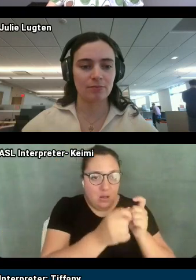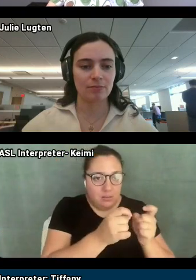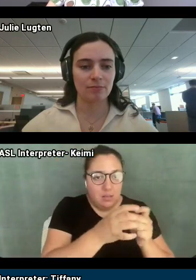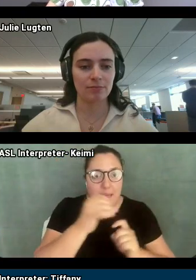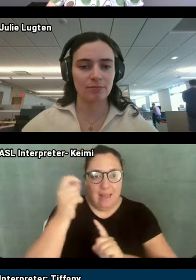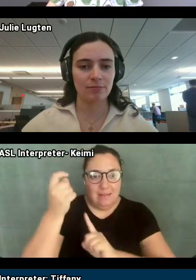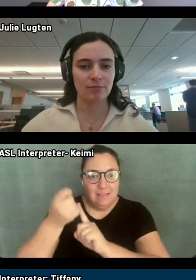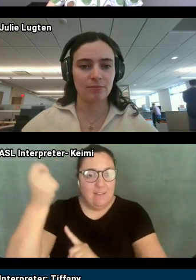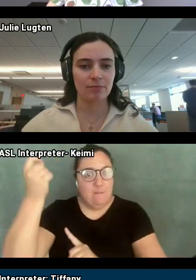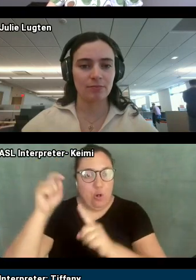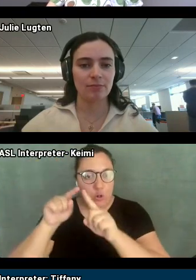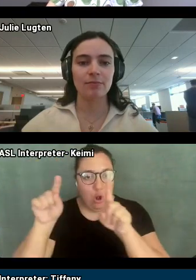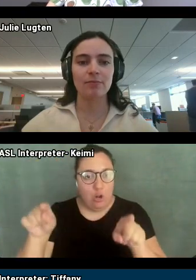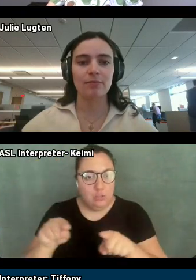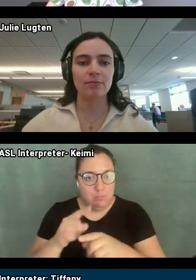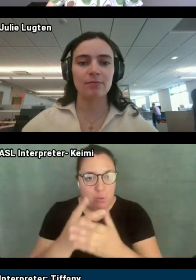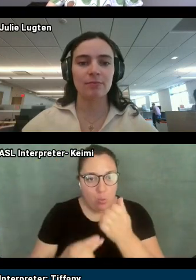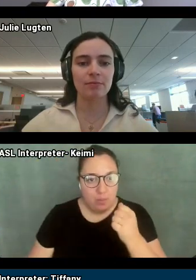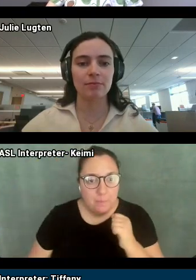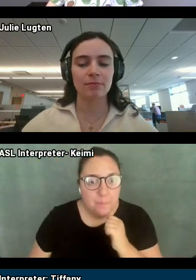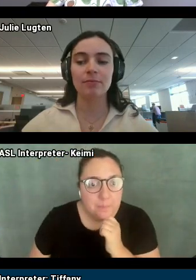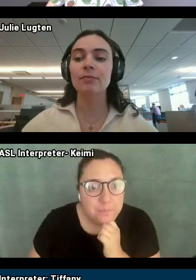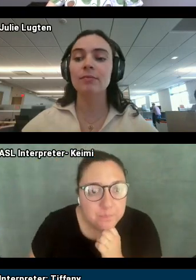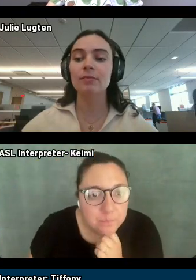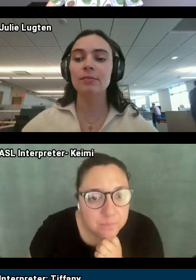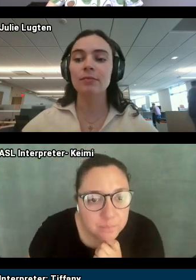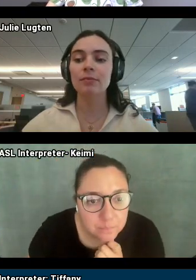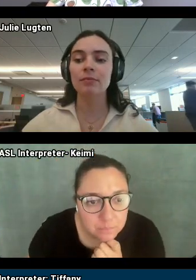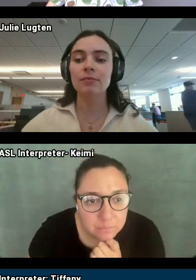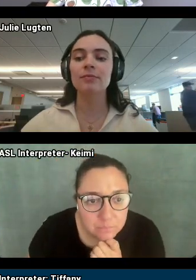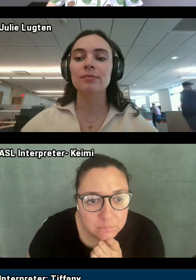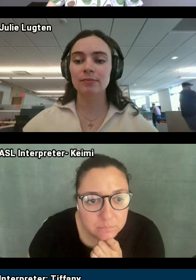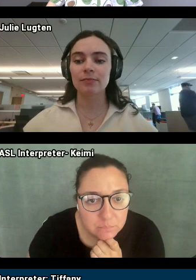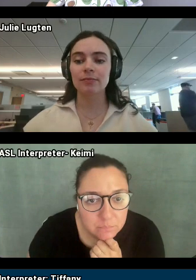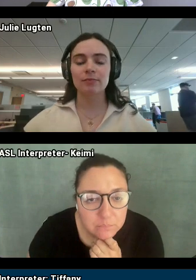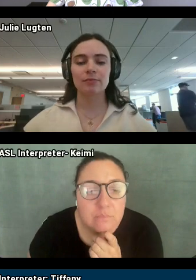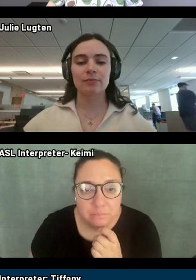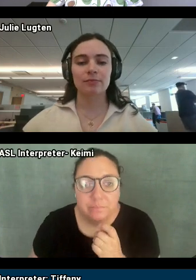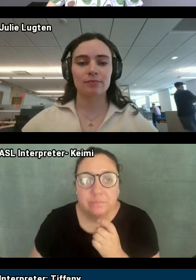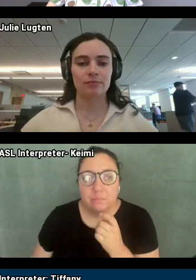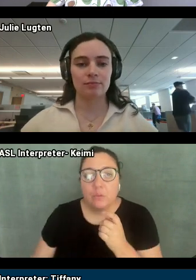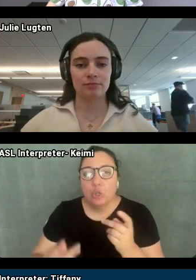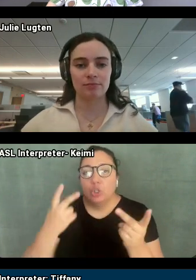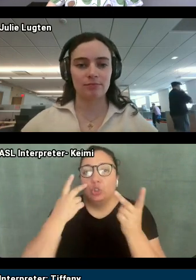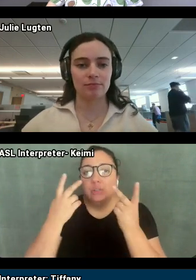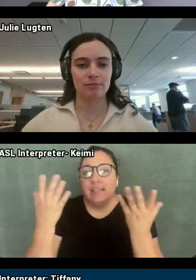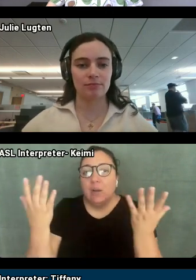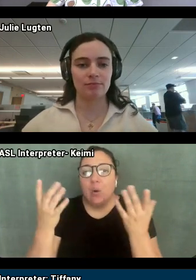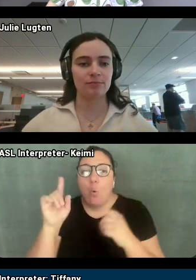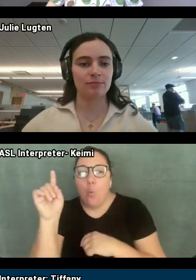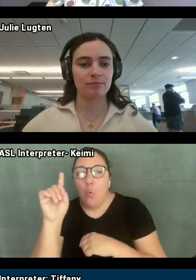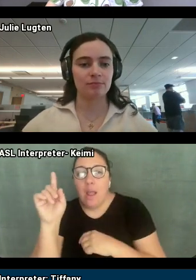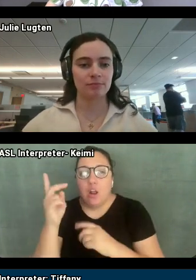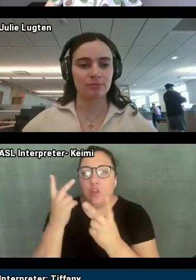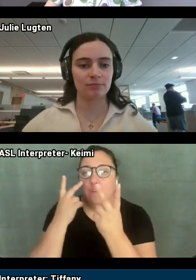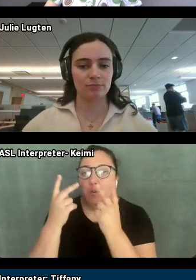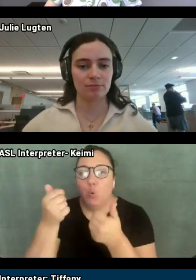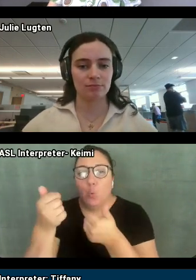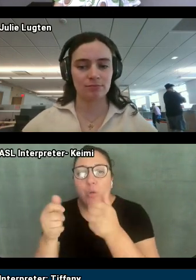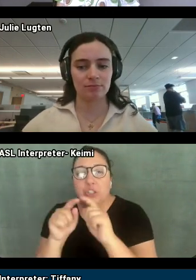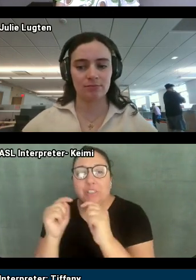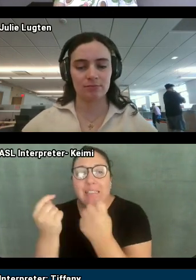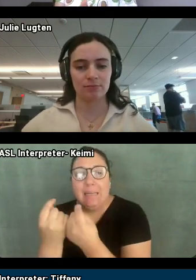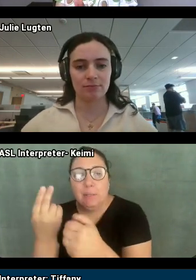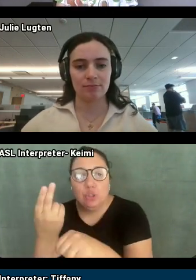cards. And then you'll be able to see basically what view it's used in, so which teams are using it. You